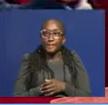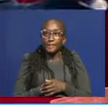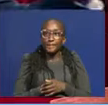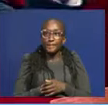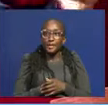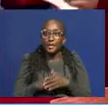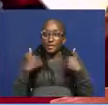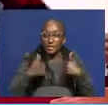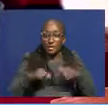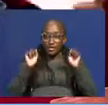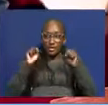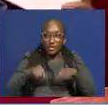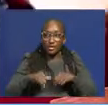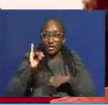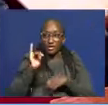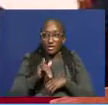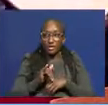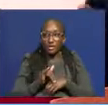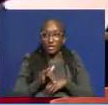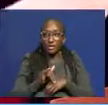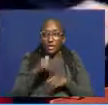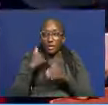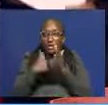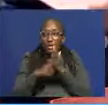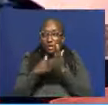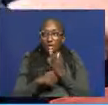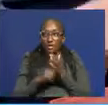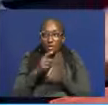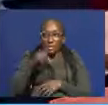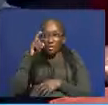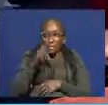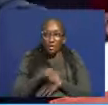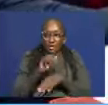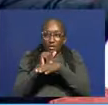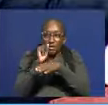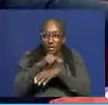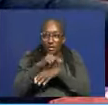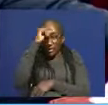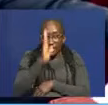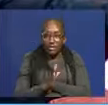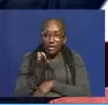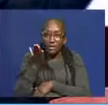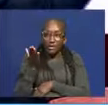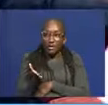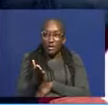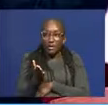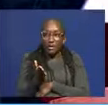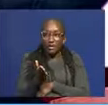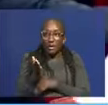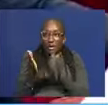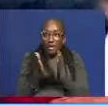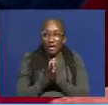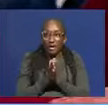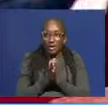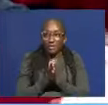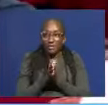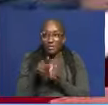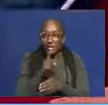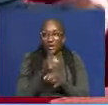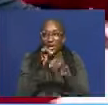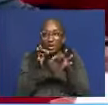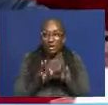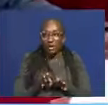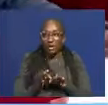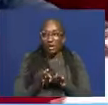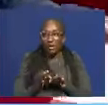Boni, I do agree that for this particular problem, we must summon those governors here and then hold them to account on